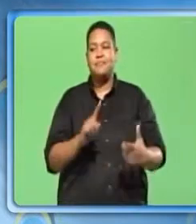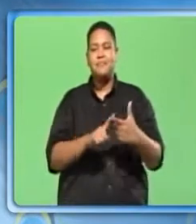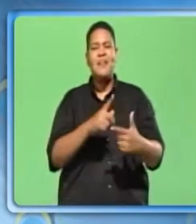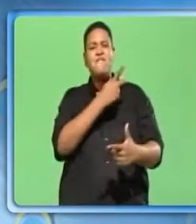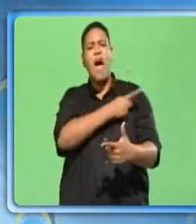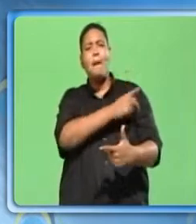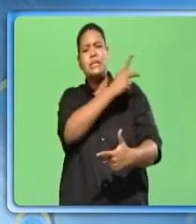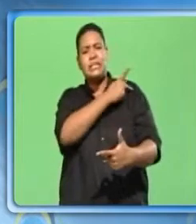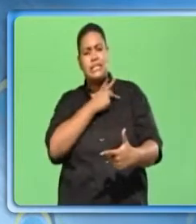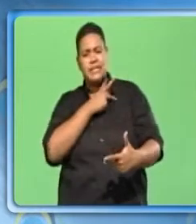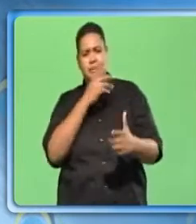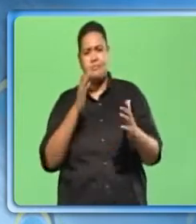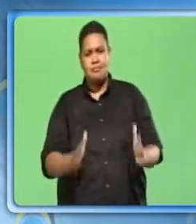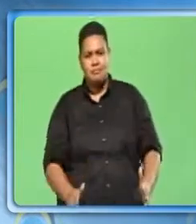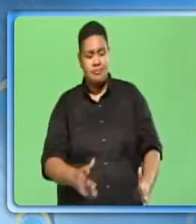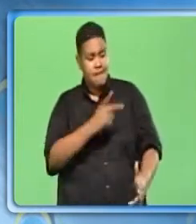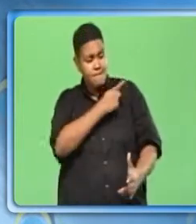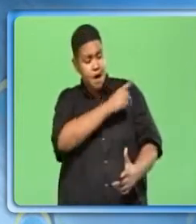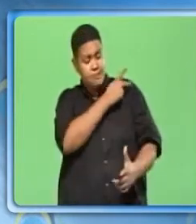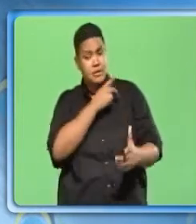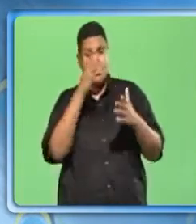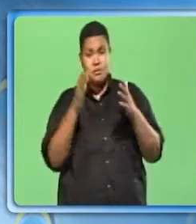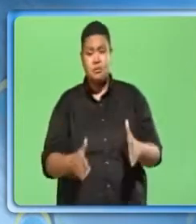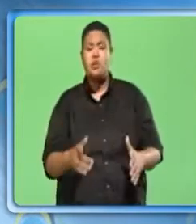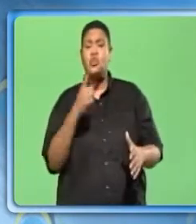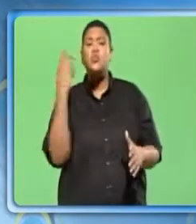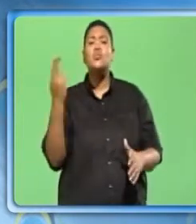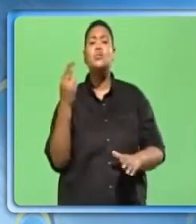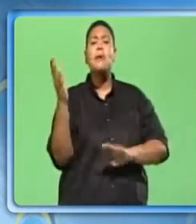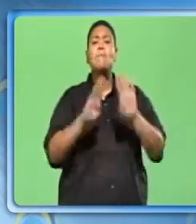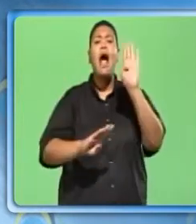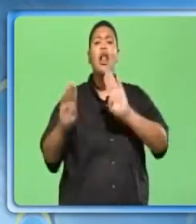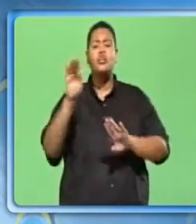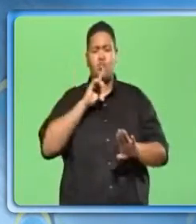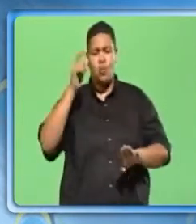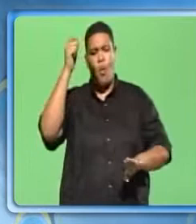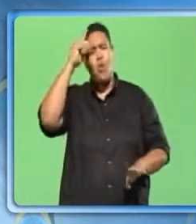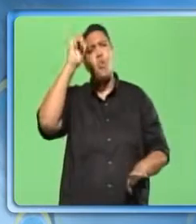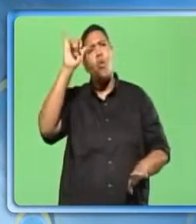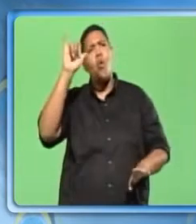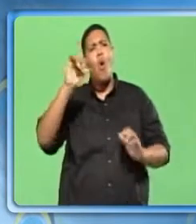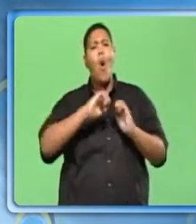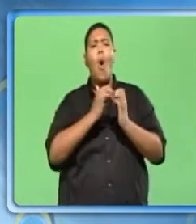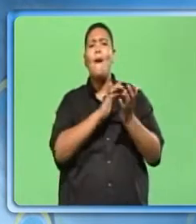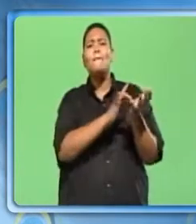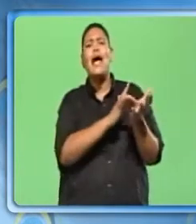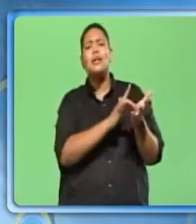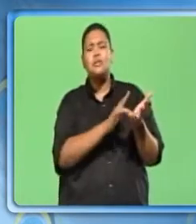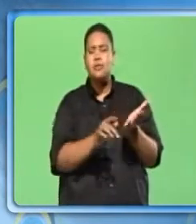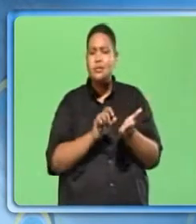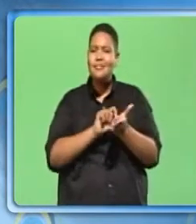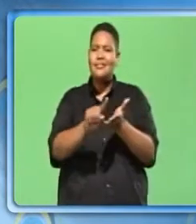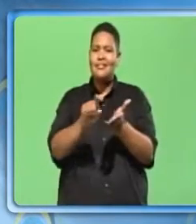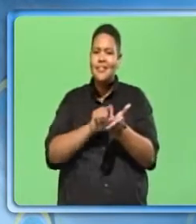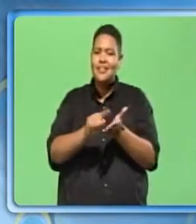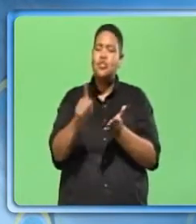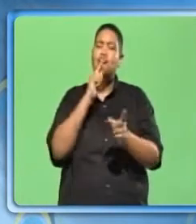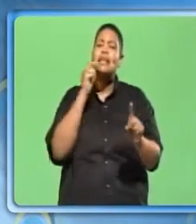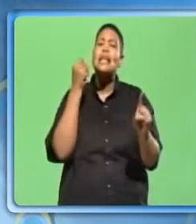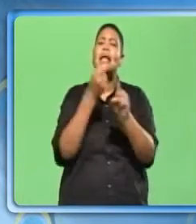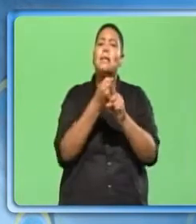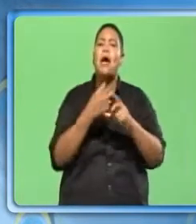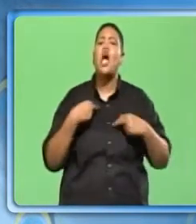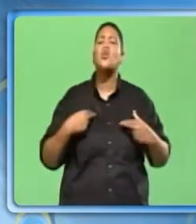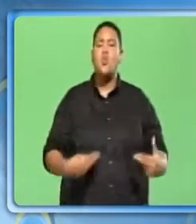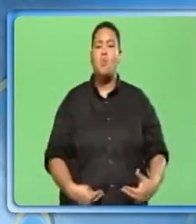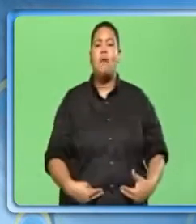Pharmacist. The pharmacist uses biology to understand how the medicine they dispense impacts on